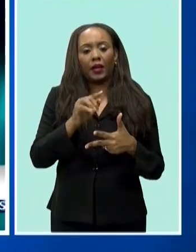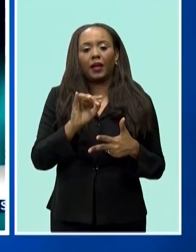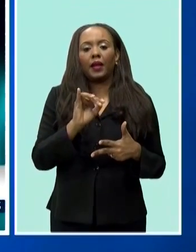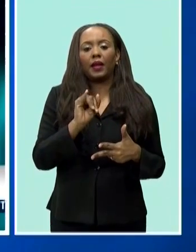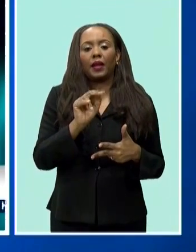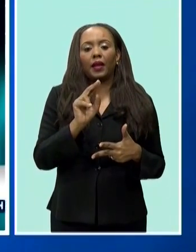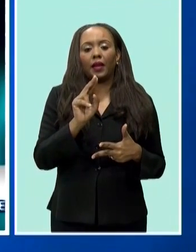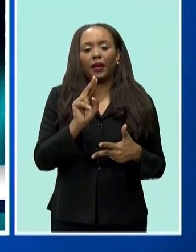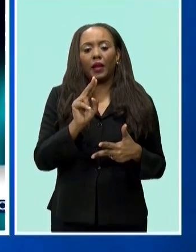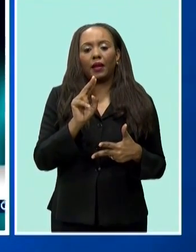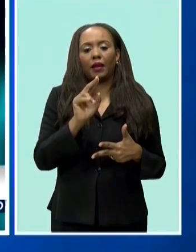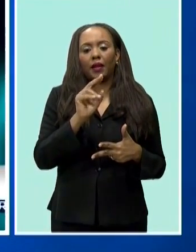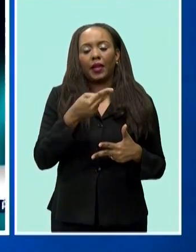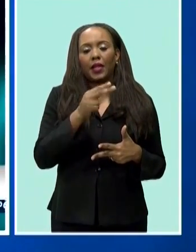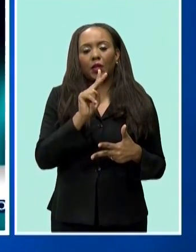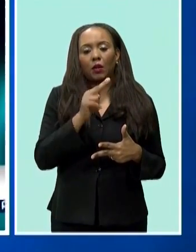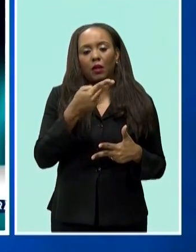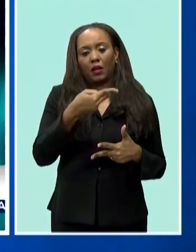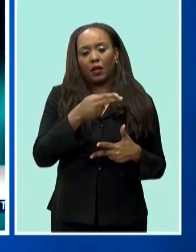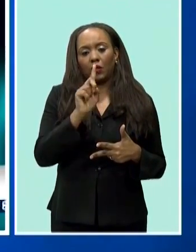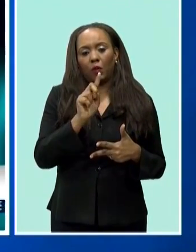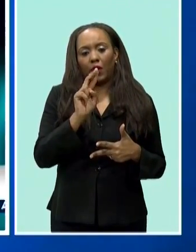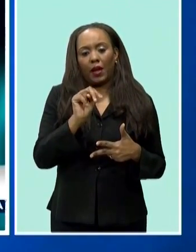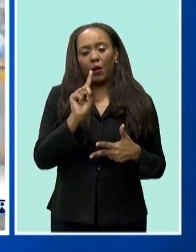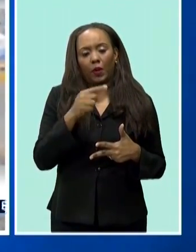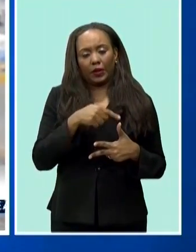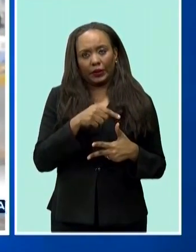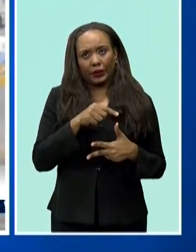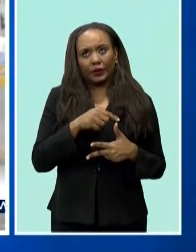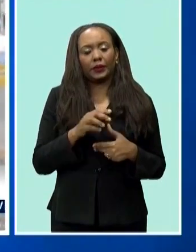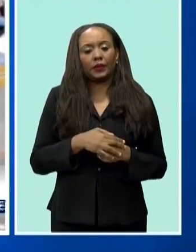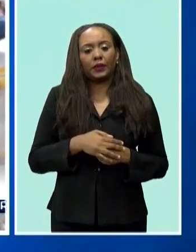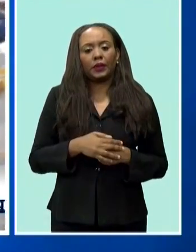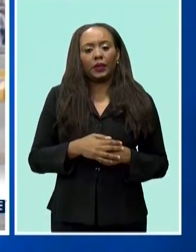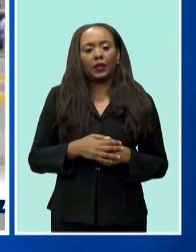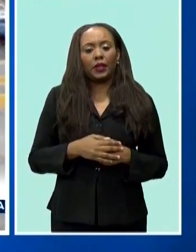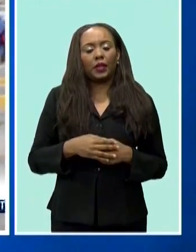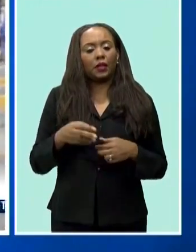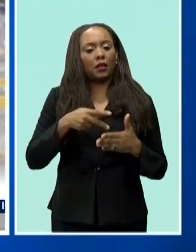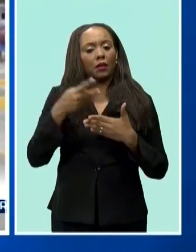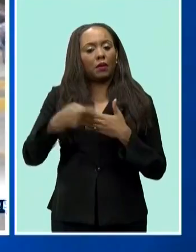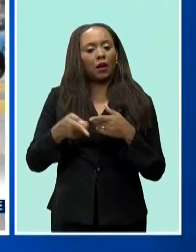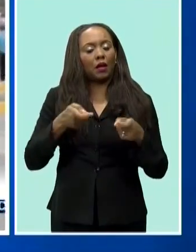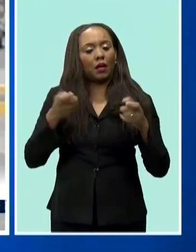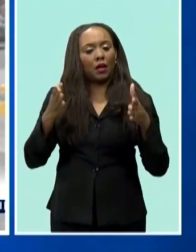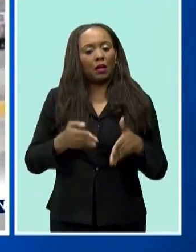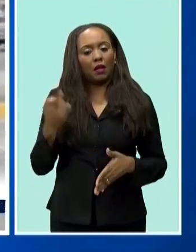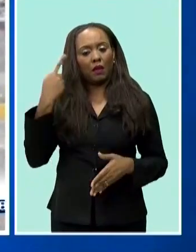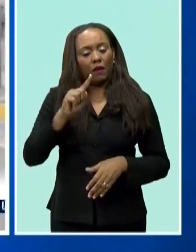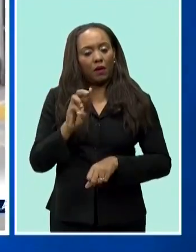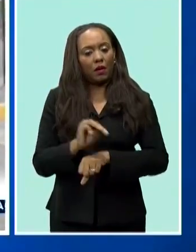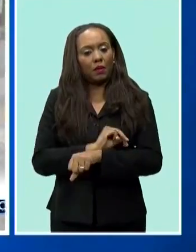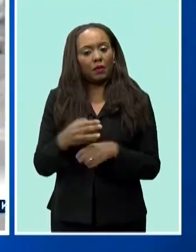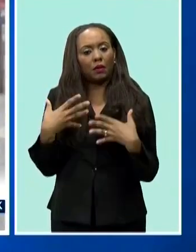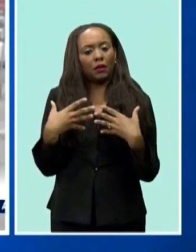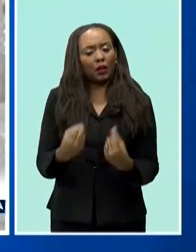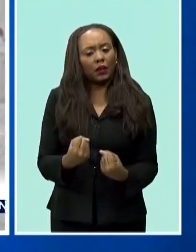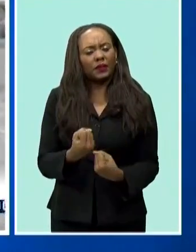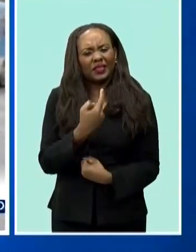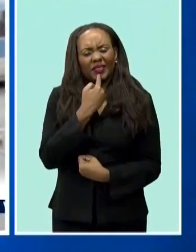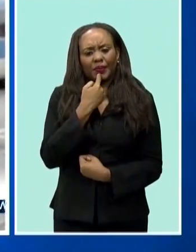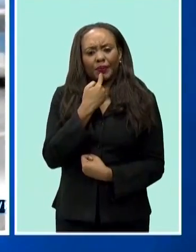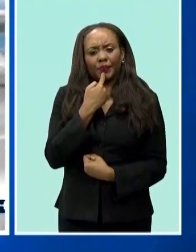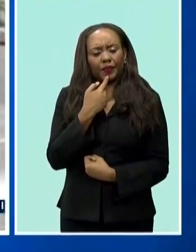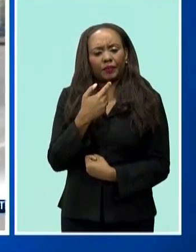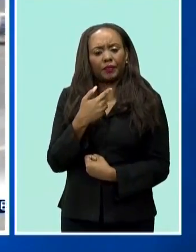A H1N1 virus is one of them. Program Development Officer in the Family Health Unit of the Ministry of Health, Julia Rowe Porter, says that